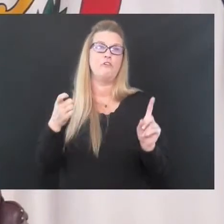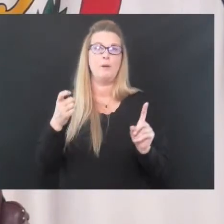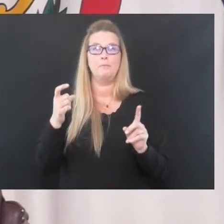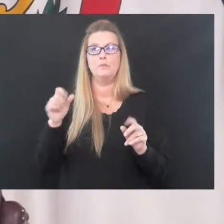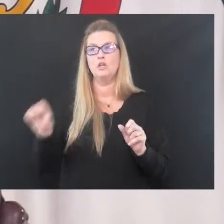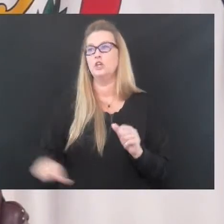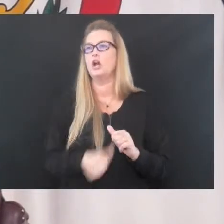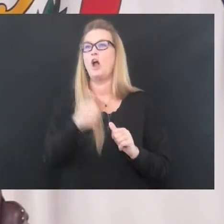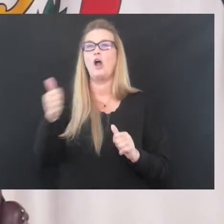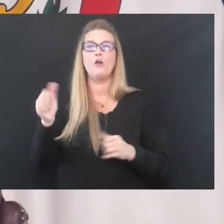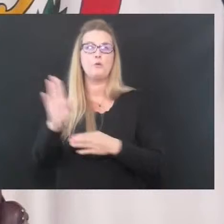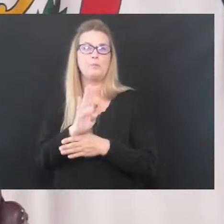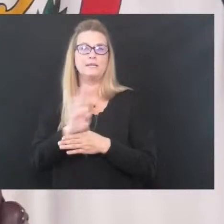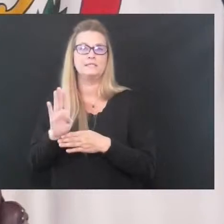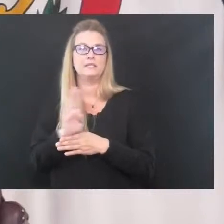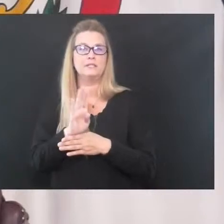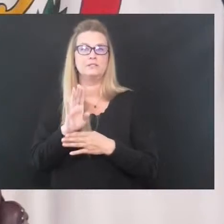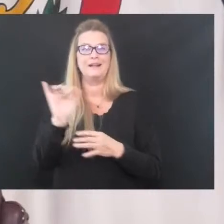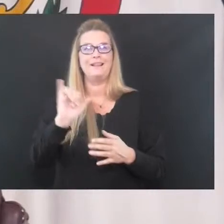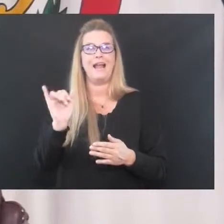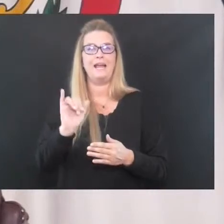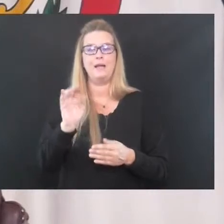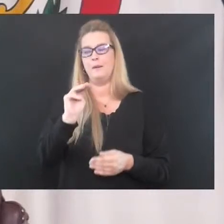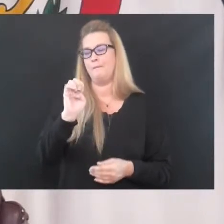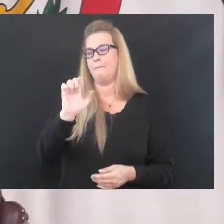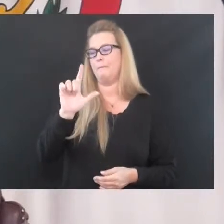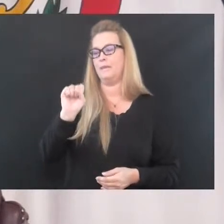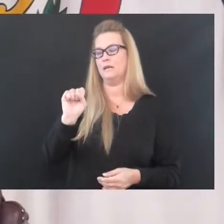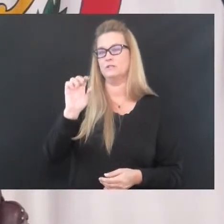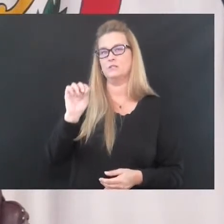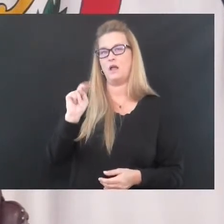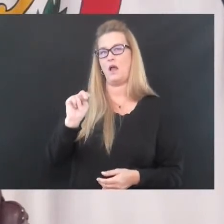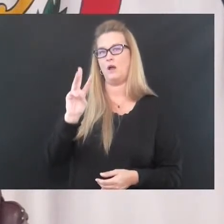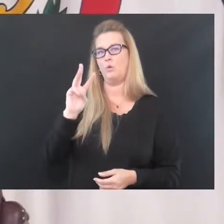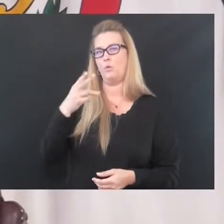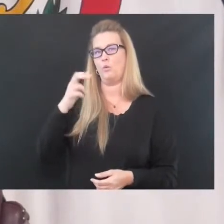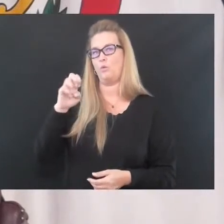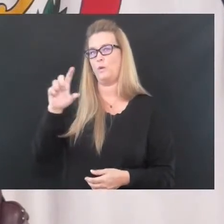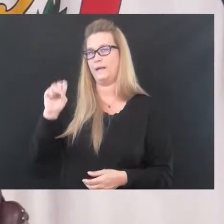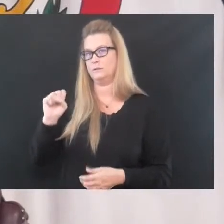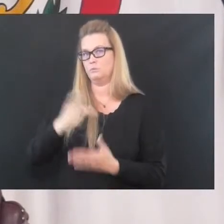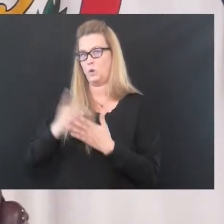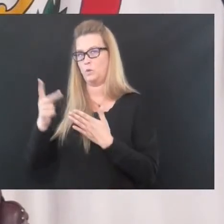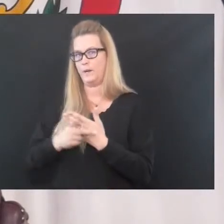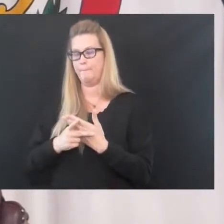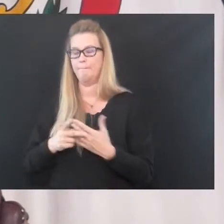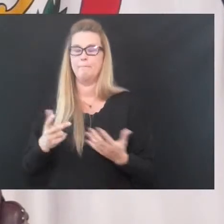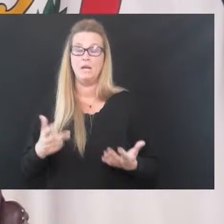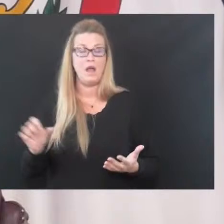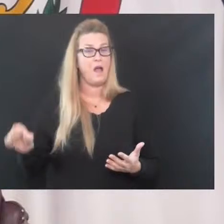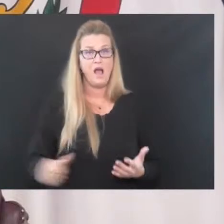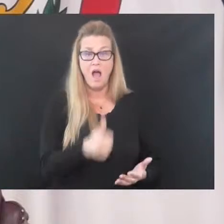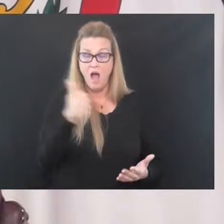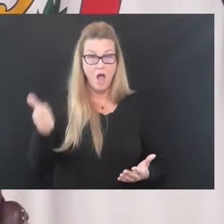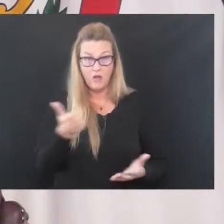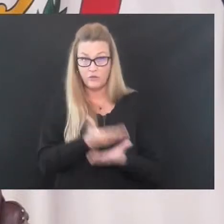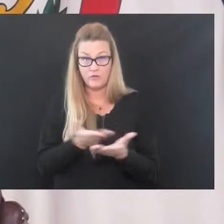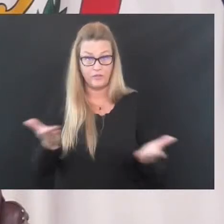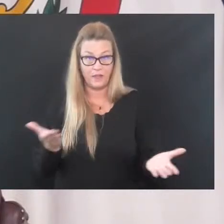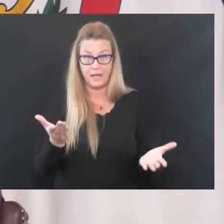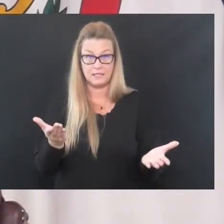using other agencies like Meals on Wheels. There's other things, that would